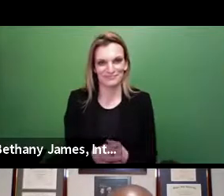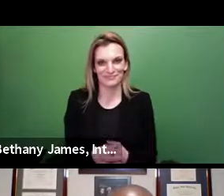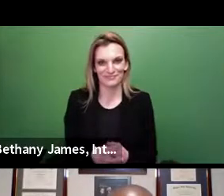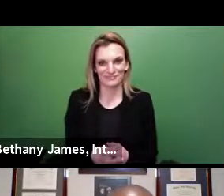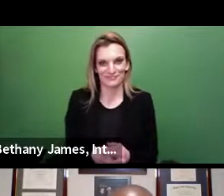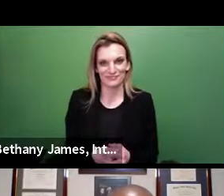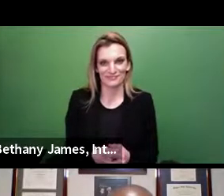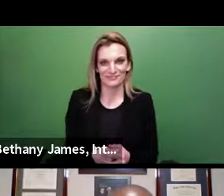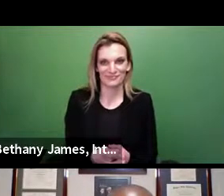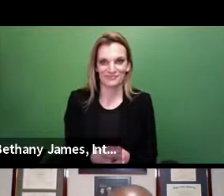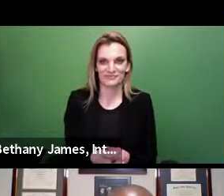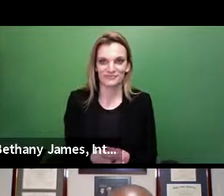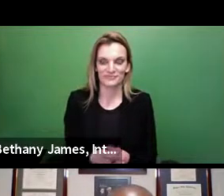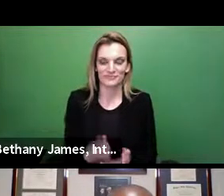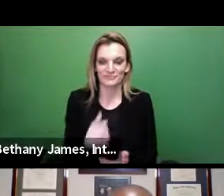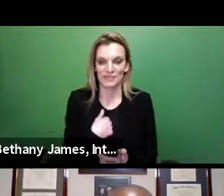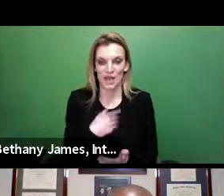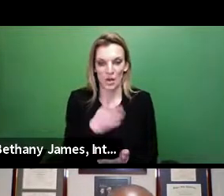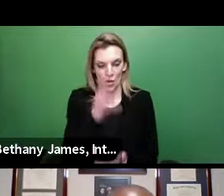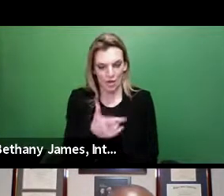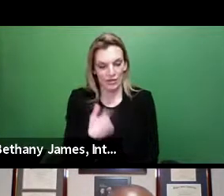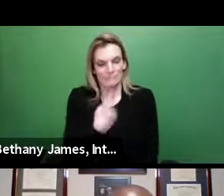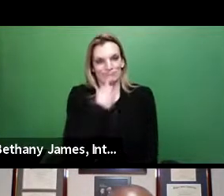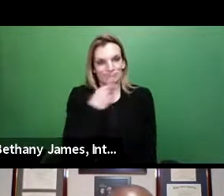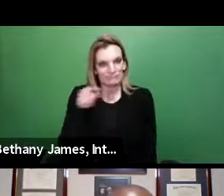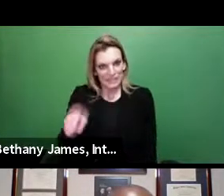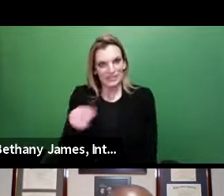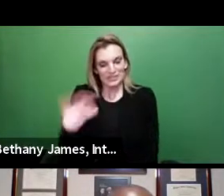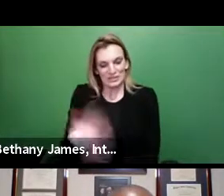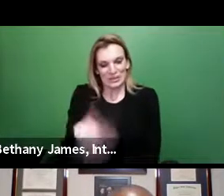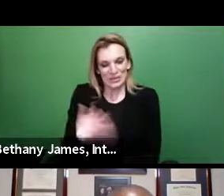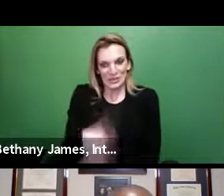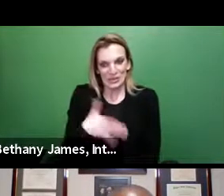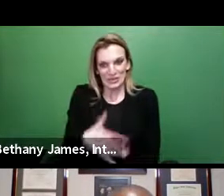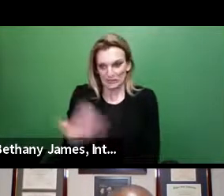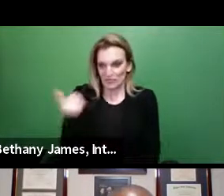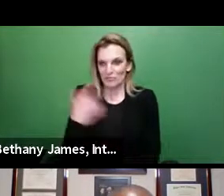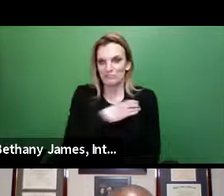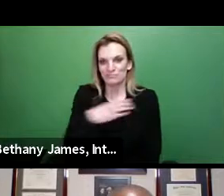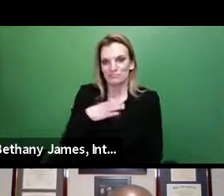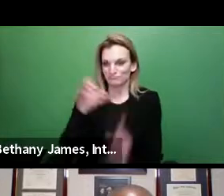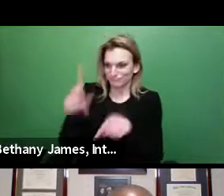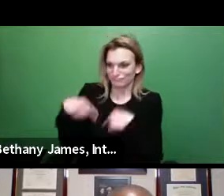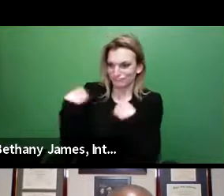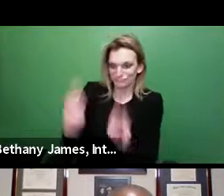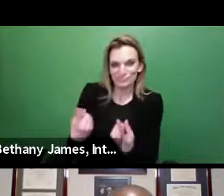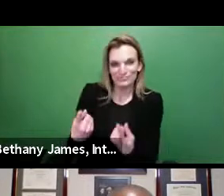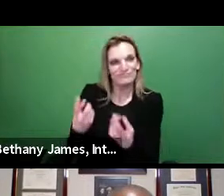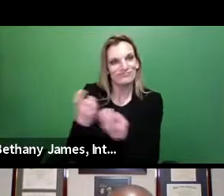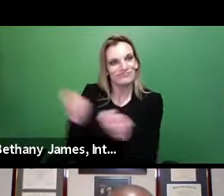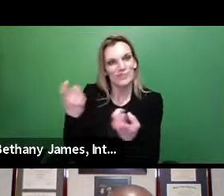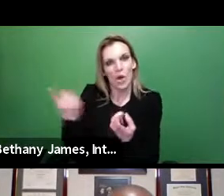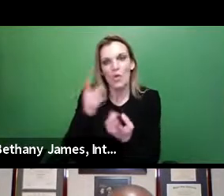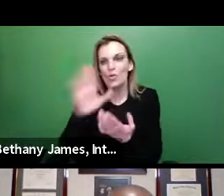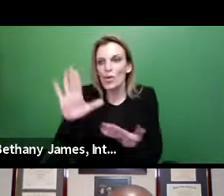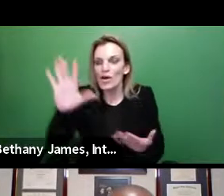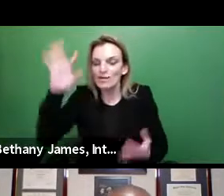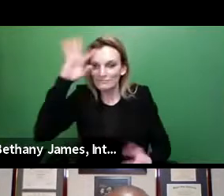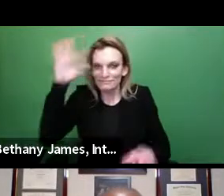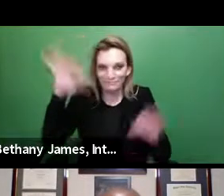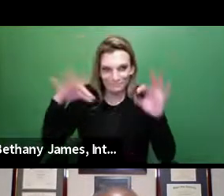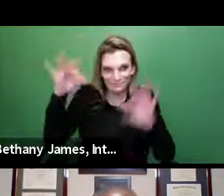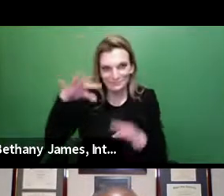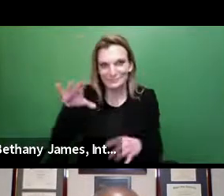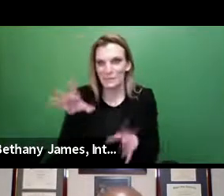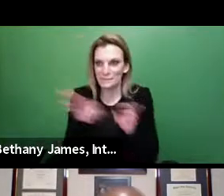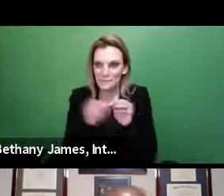don't think I'm alone in saying that I'm going to miss having you on the commission. You always brought a special insight and levity to